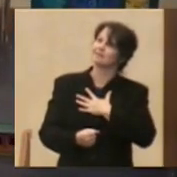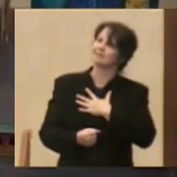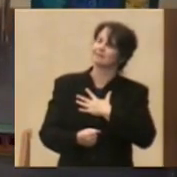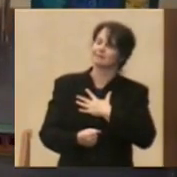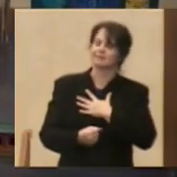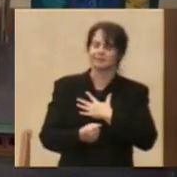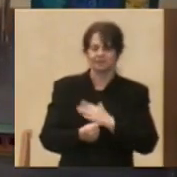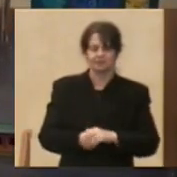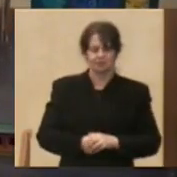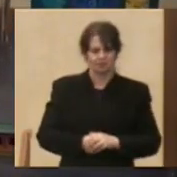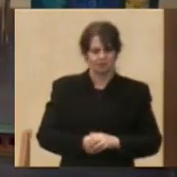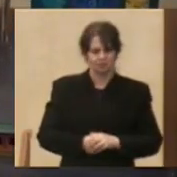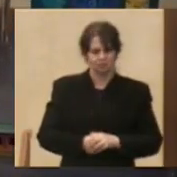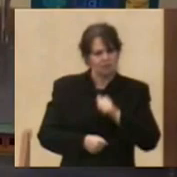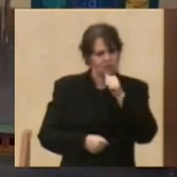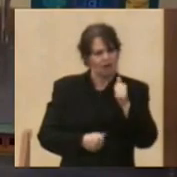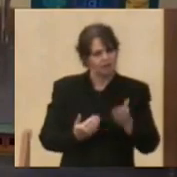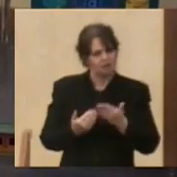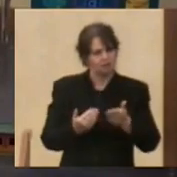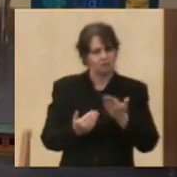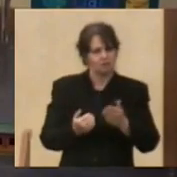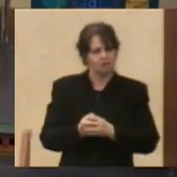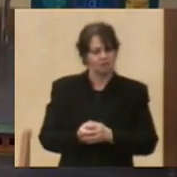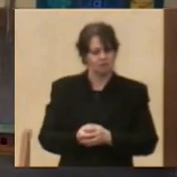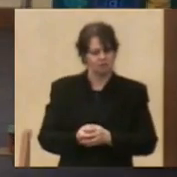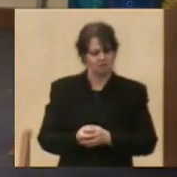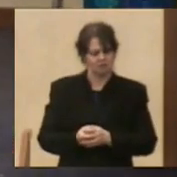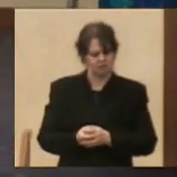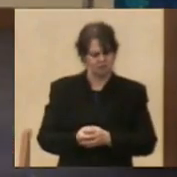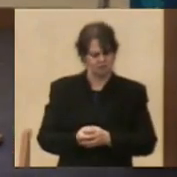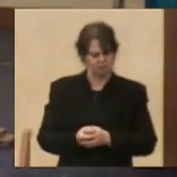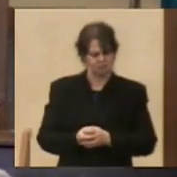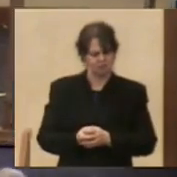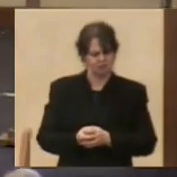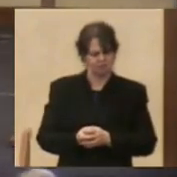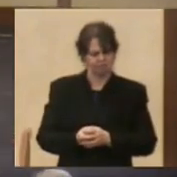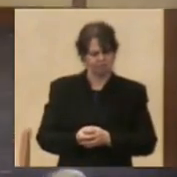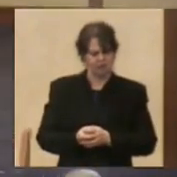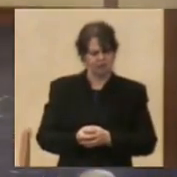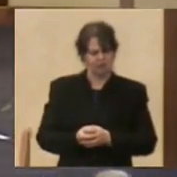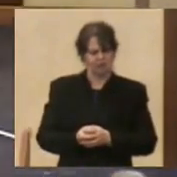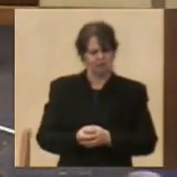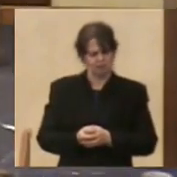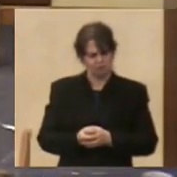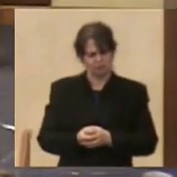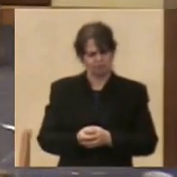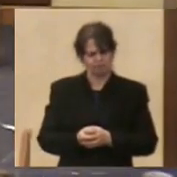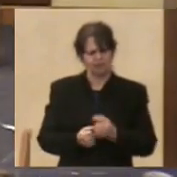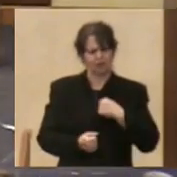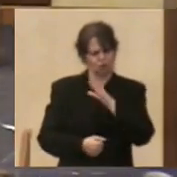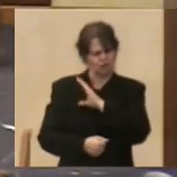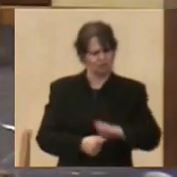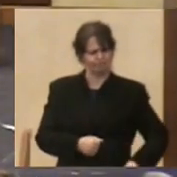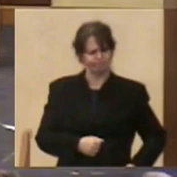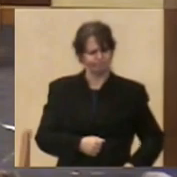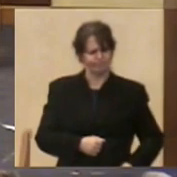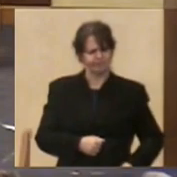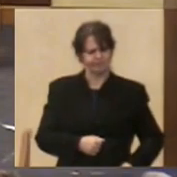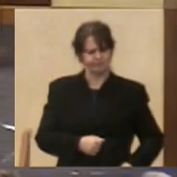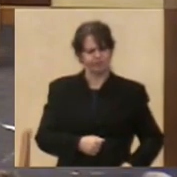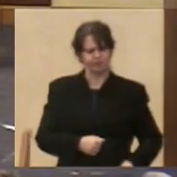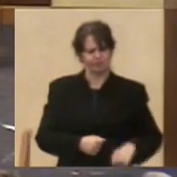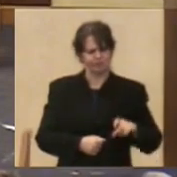But it isn't easy. I guess being a Christian isn't supposed to be easy. But I